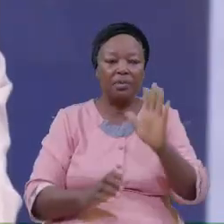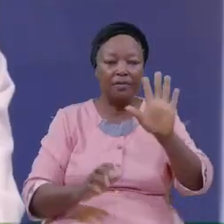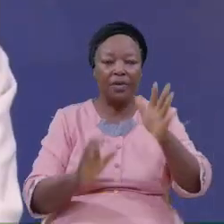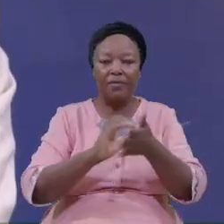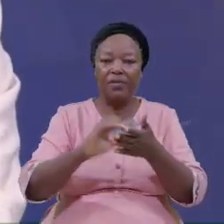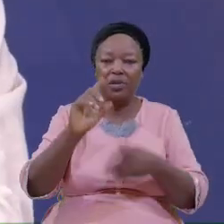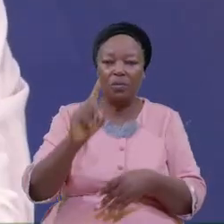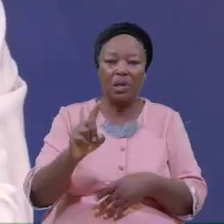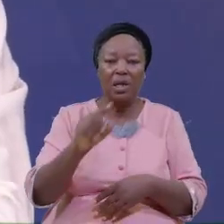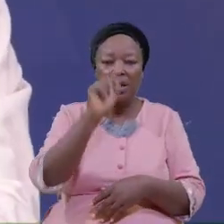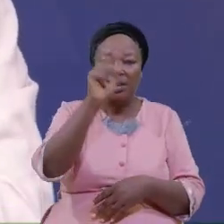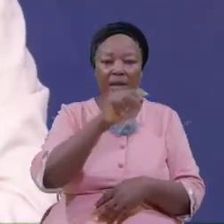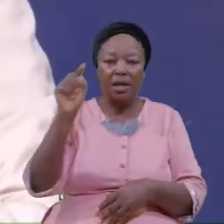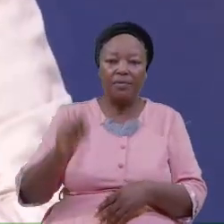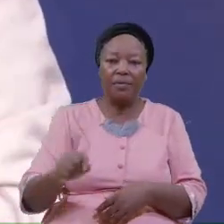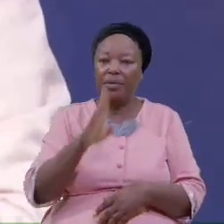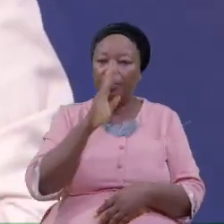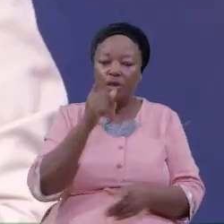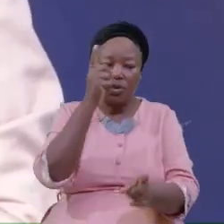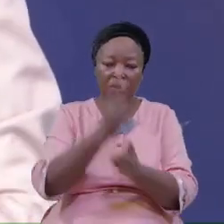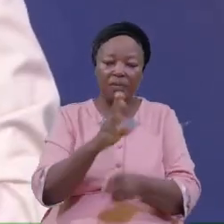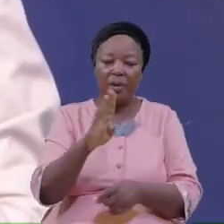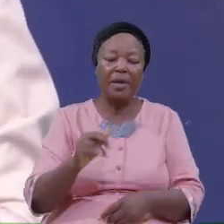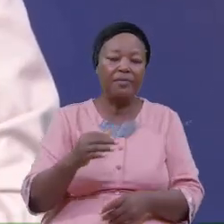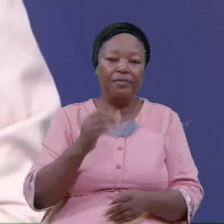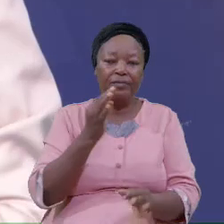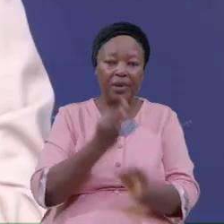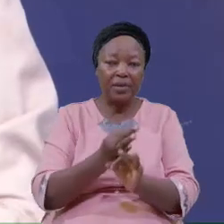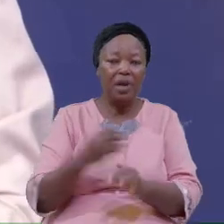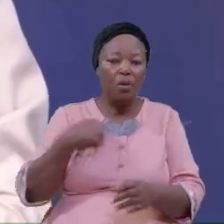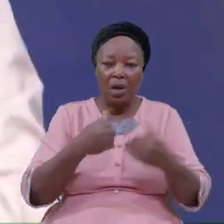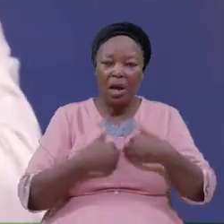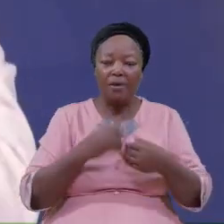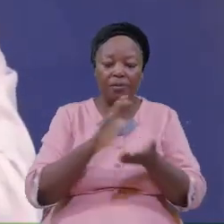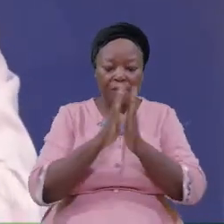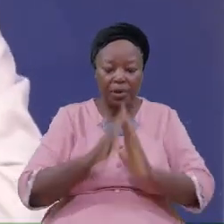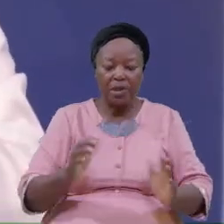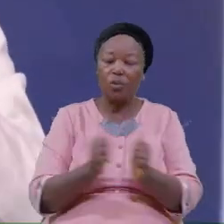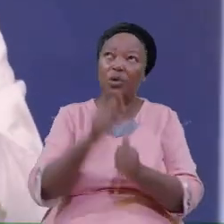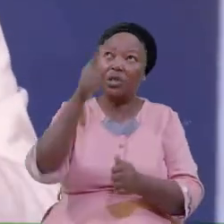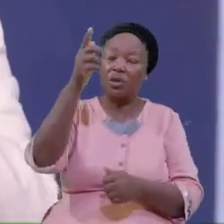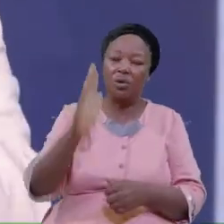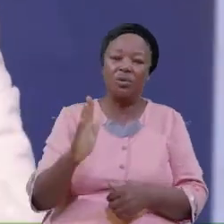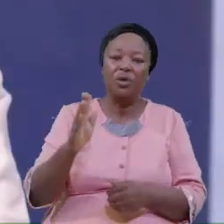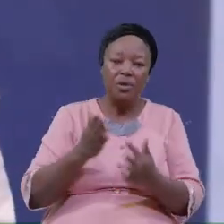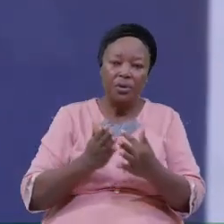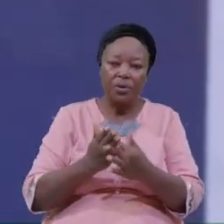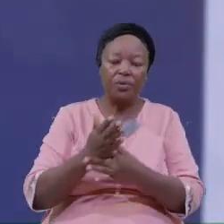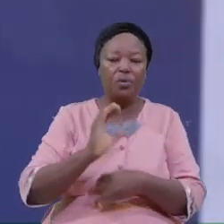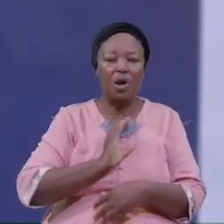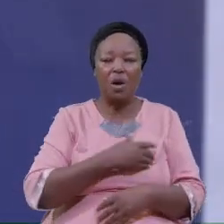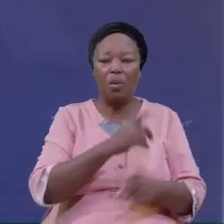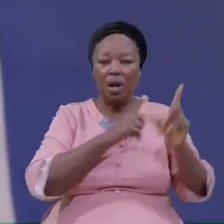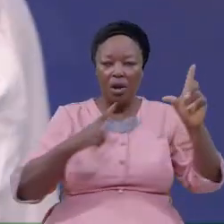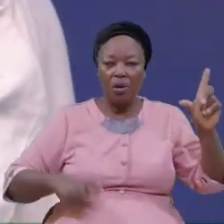Therefore, being justified by faith, we have peace with God through our Lord